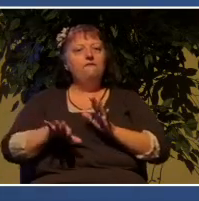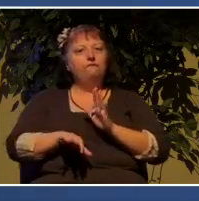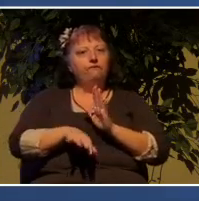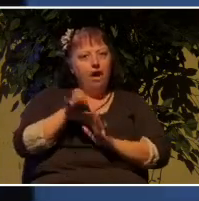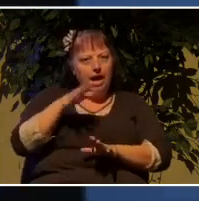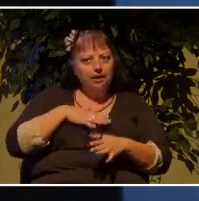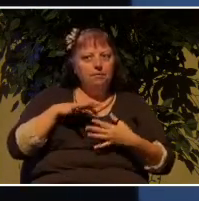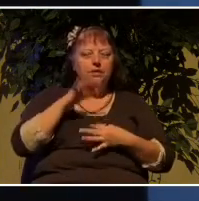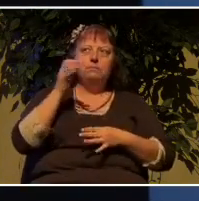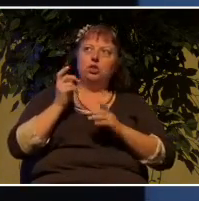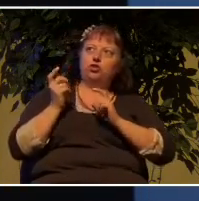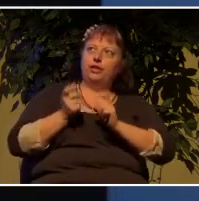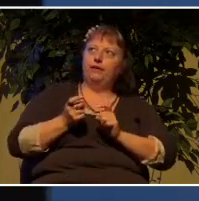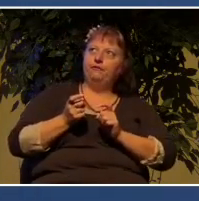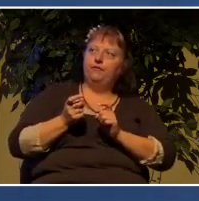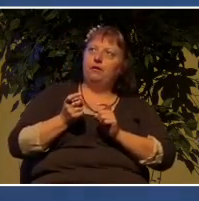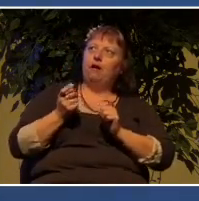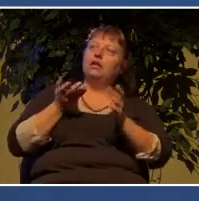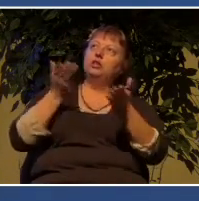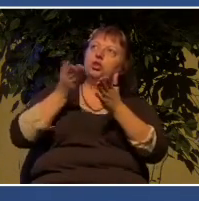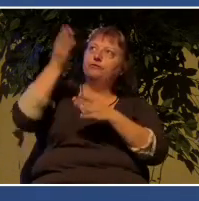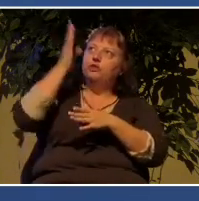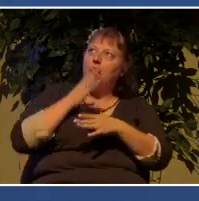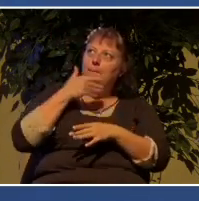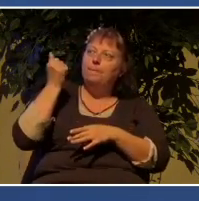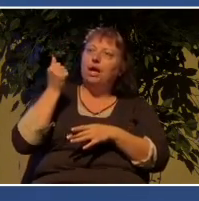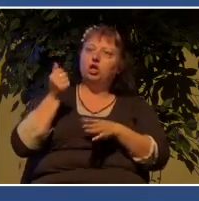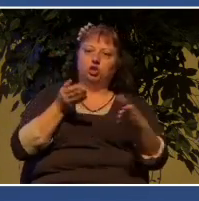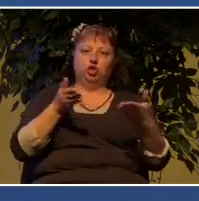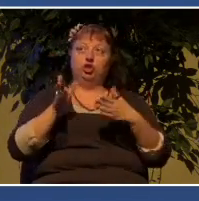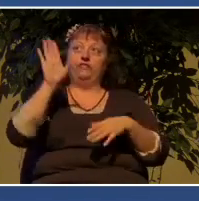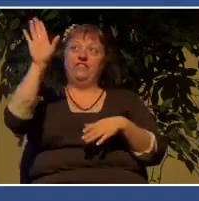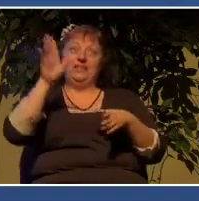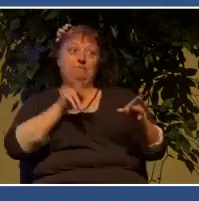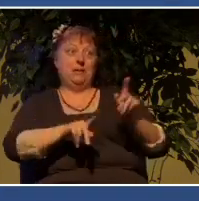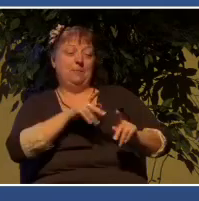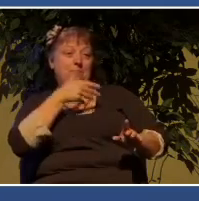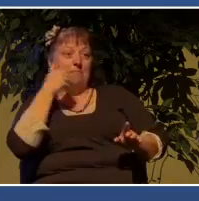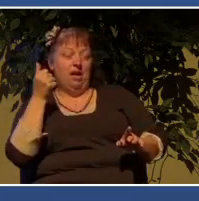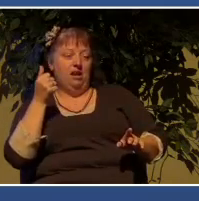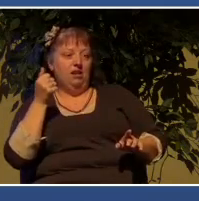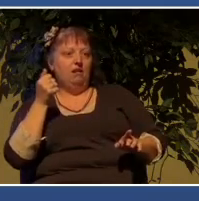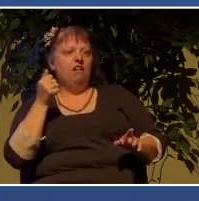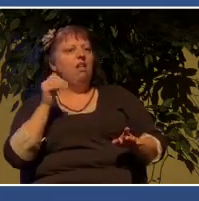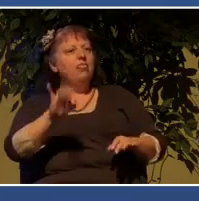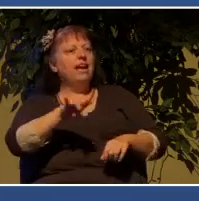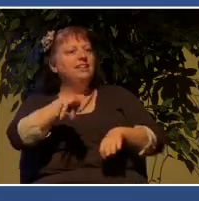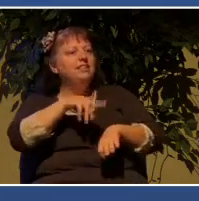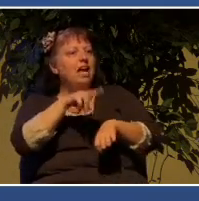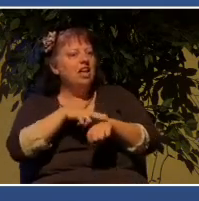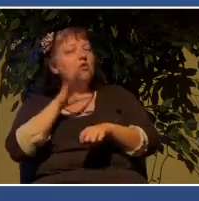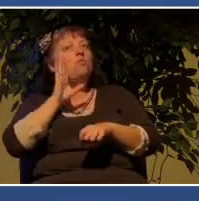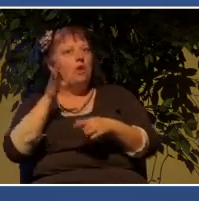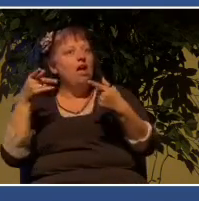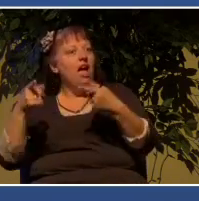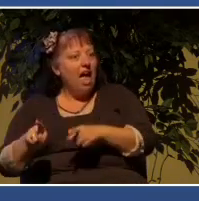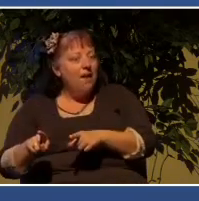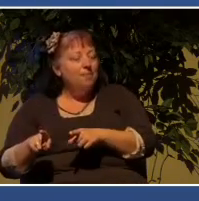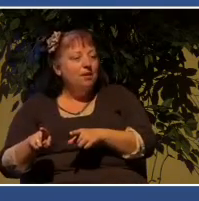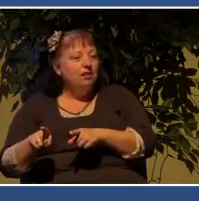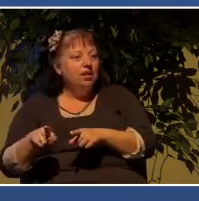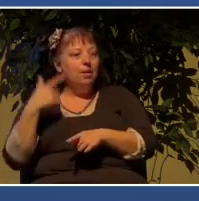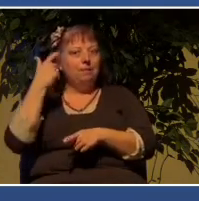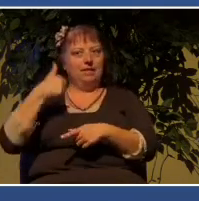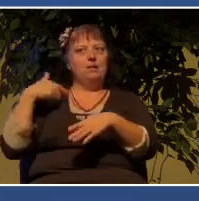so that I can serve God better and serve his people better is a natural byproduct of my walk with